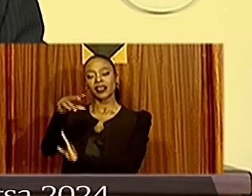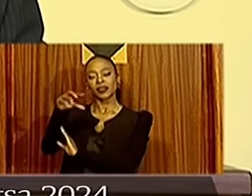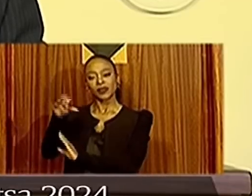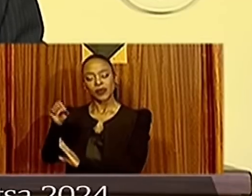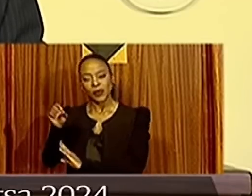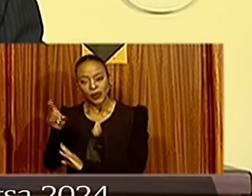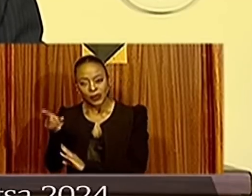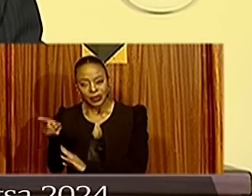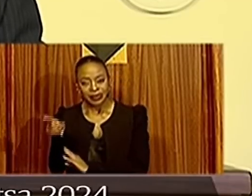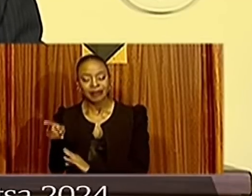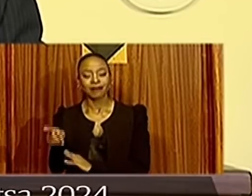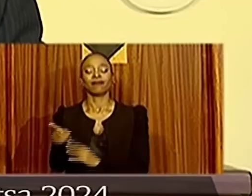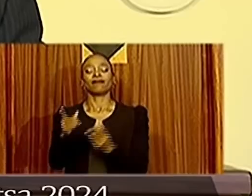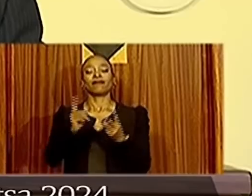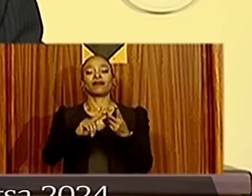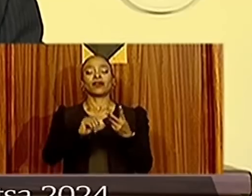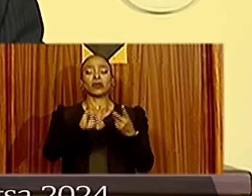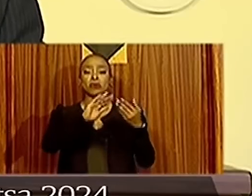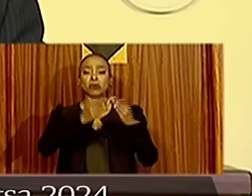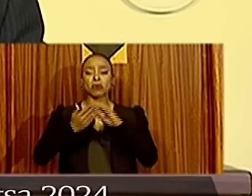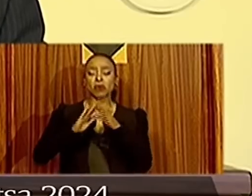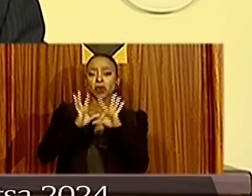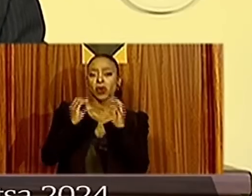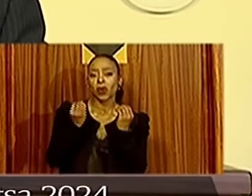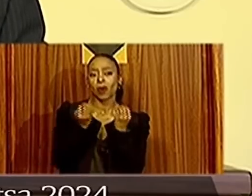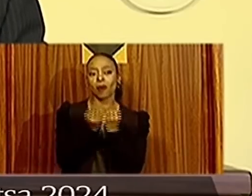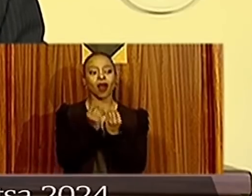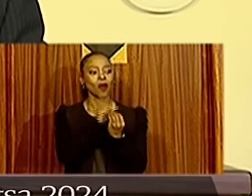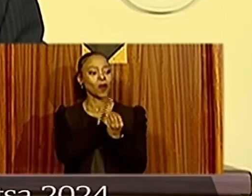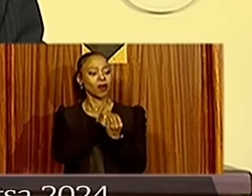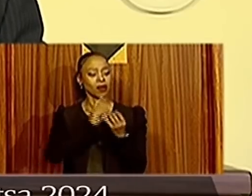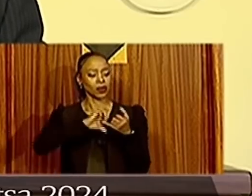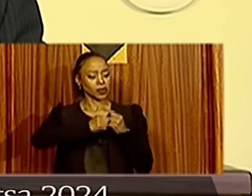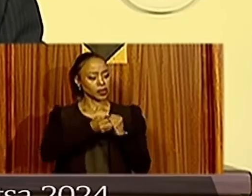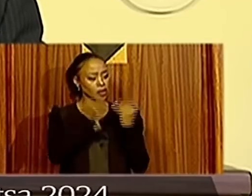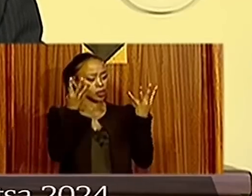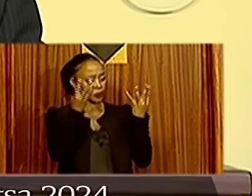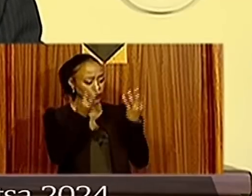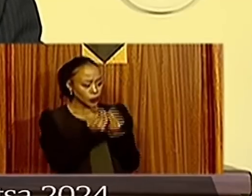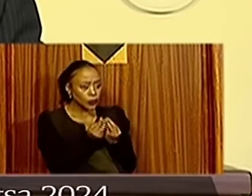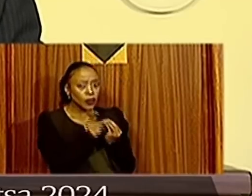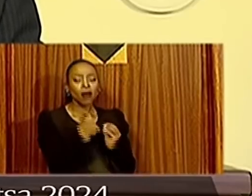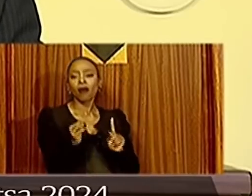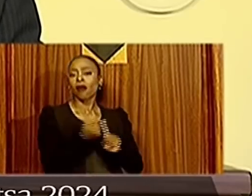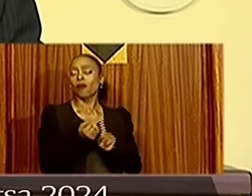as a whole of society response to this national emergency.